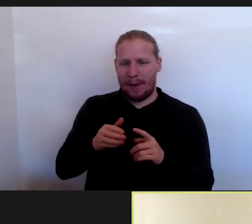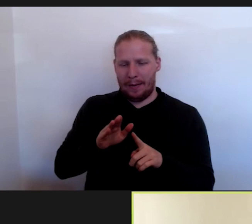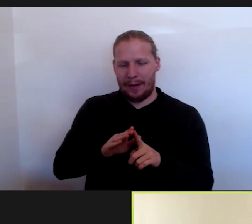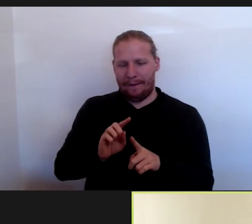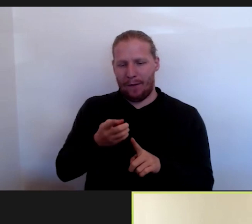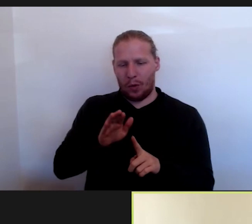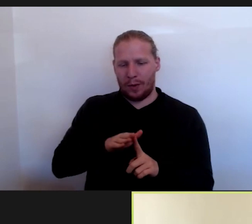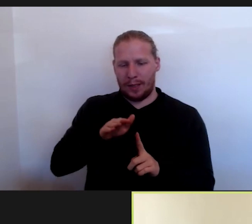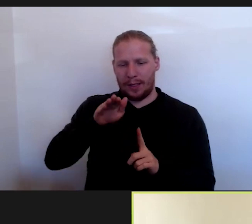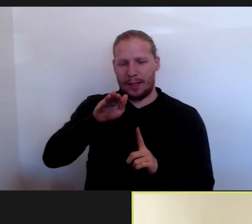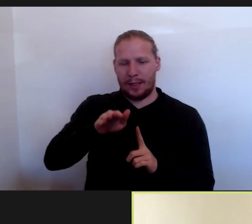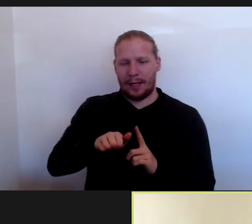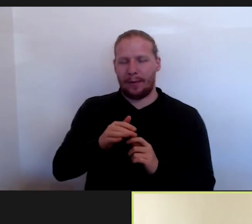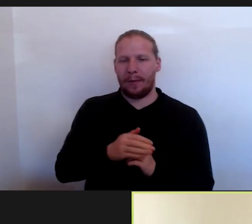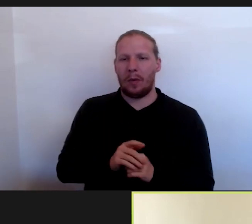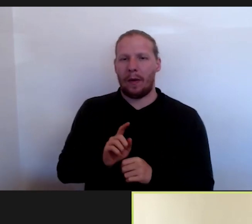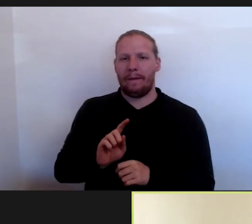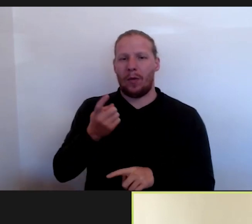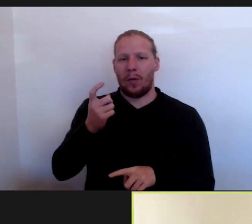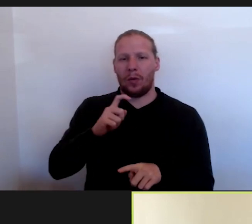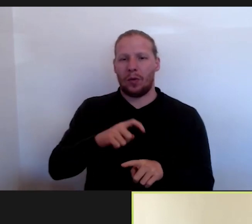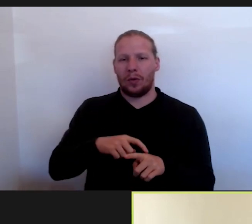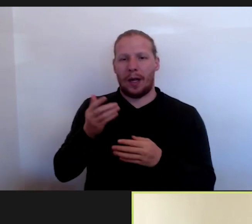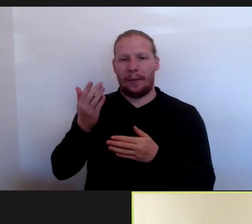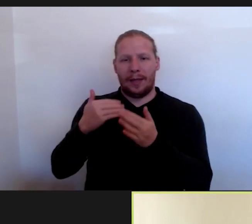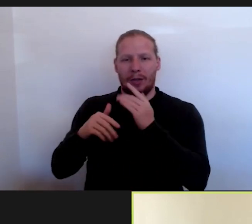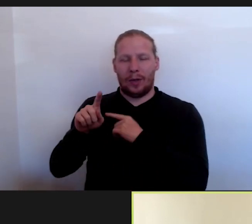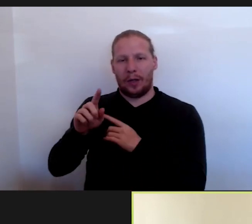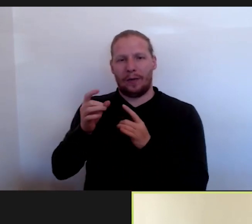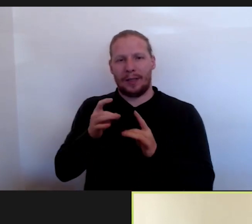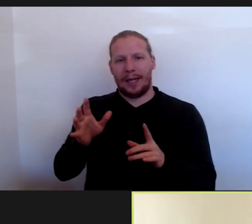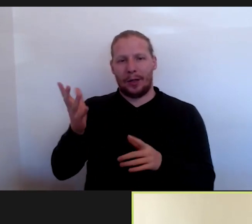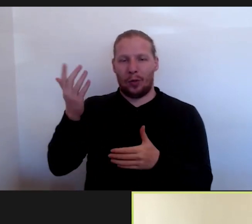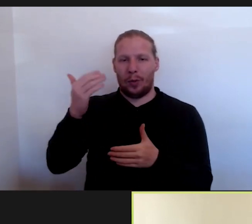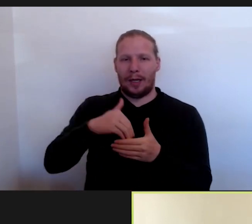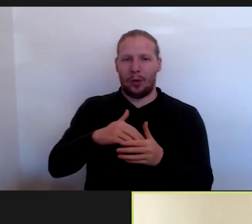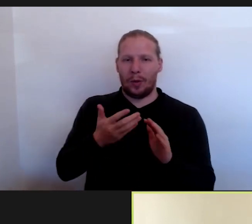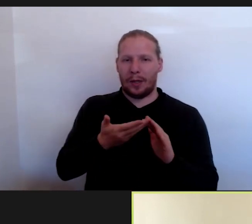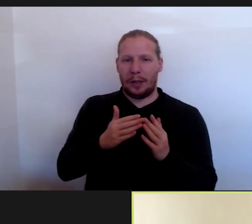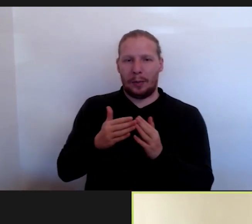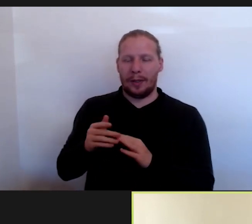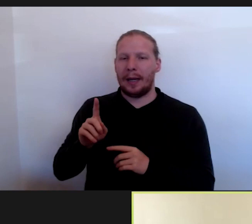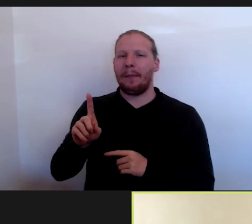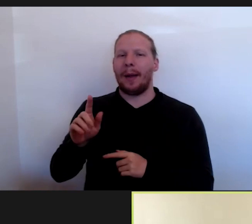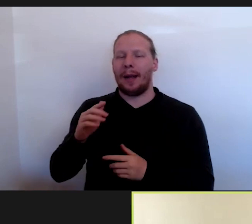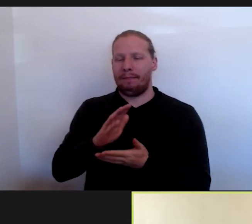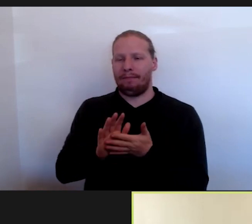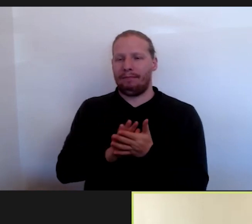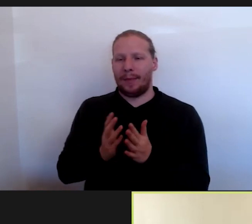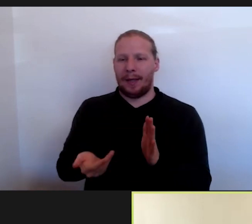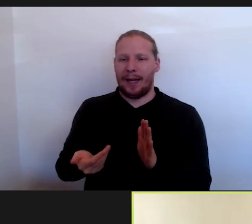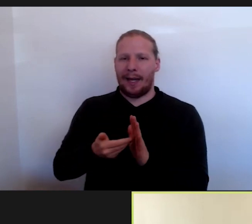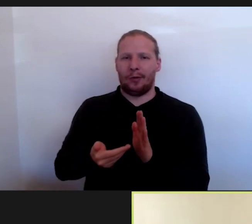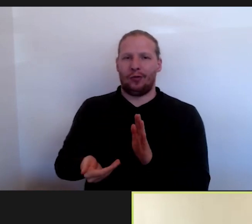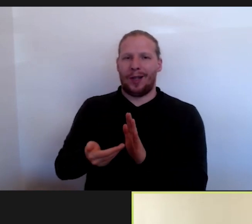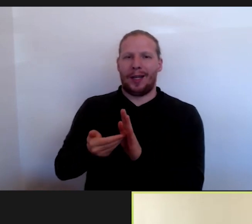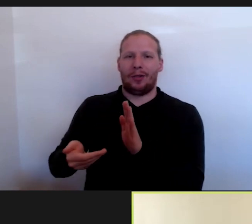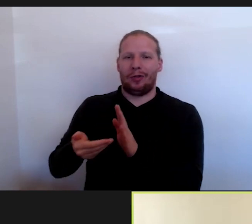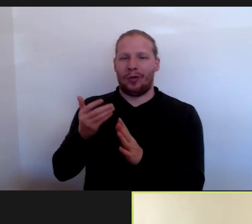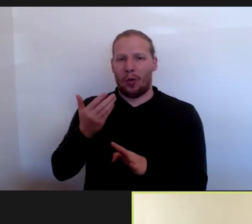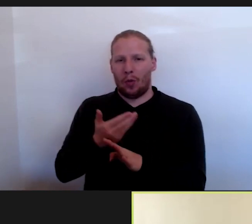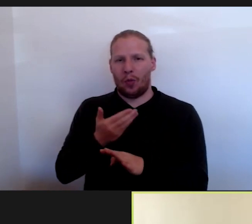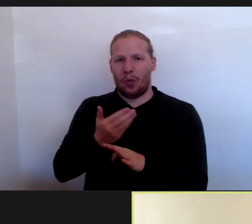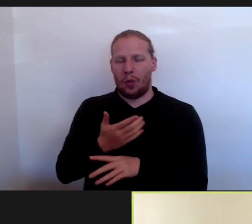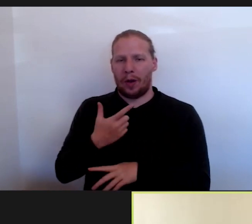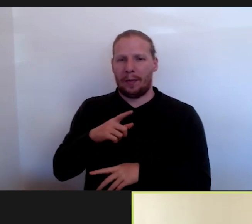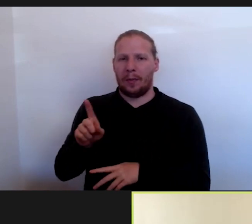time in the history, you started to think about including the community, but then you have to do a lot, because you have been so normalized in a